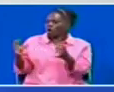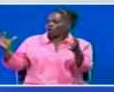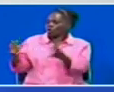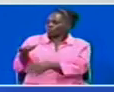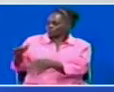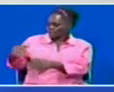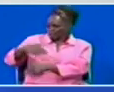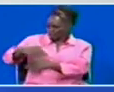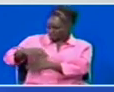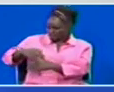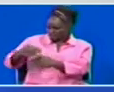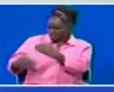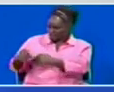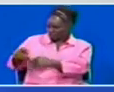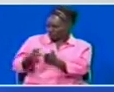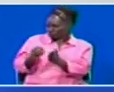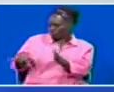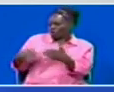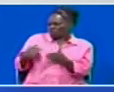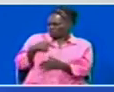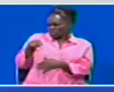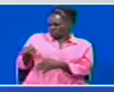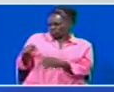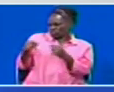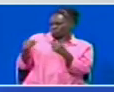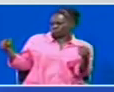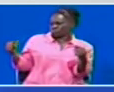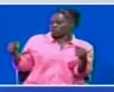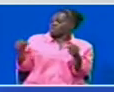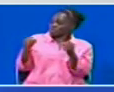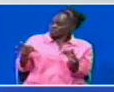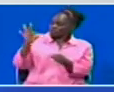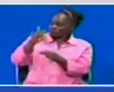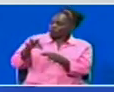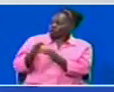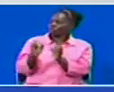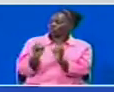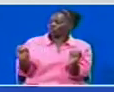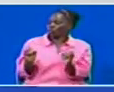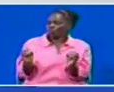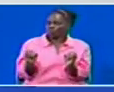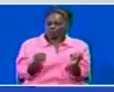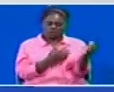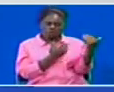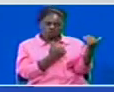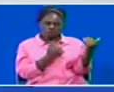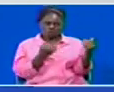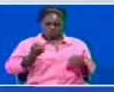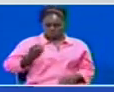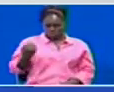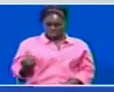community around you will either isolate you or feel like you are a traitor if you don't vote a certain way. I hope my